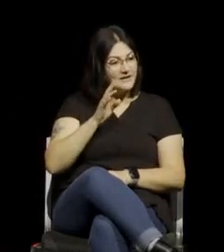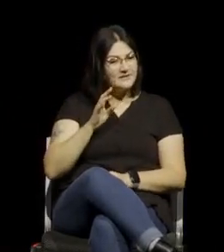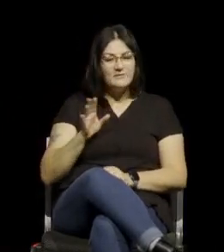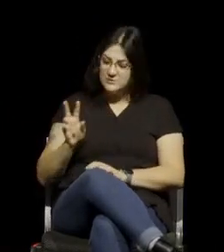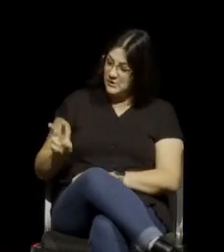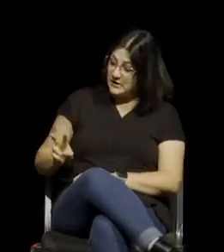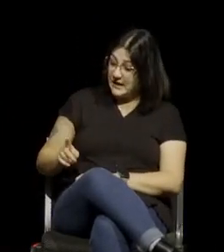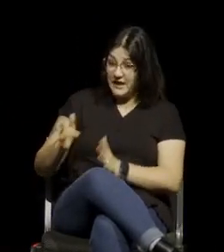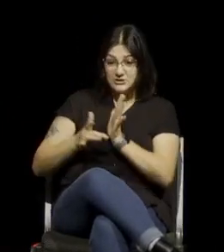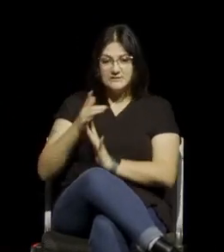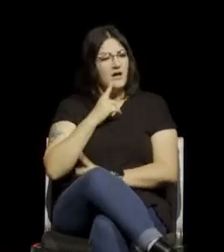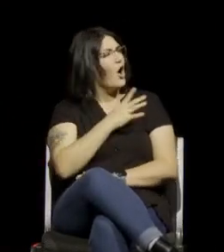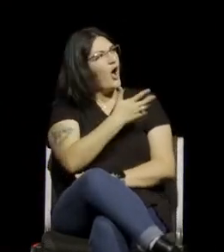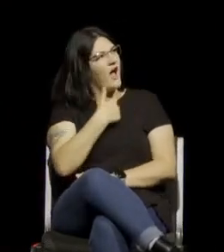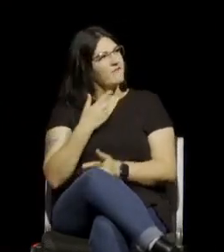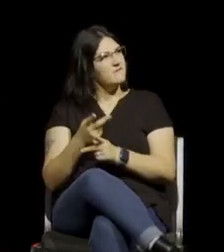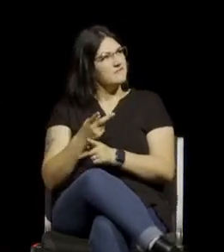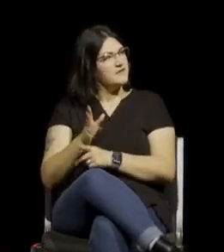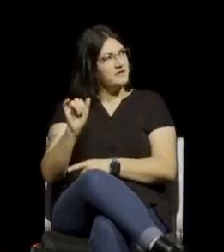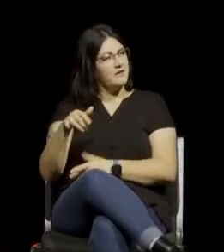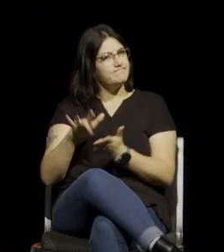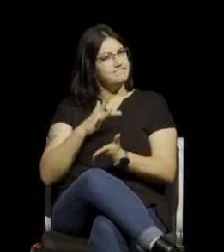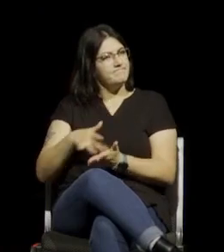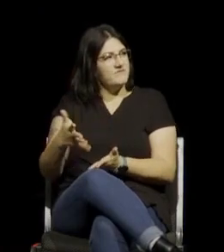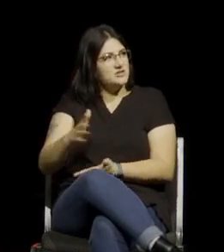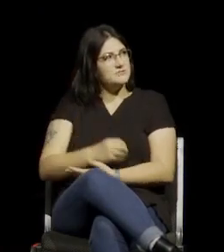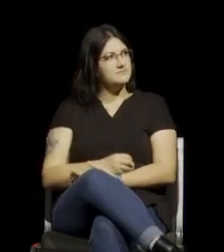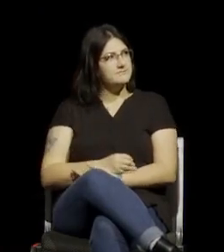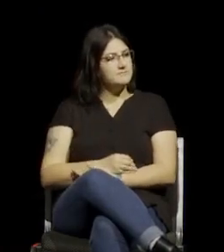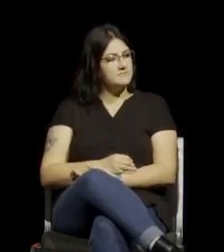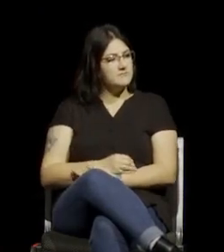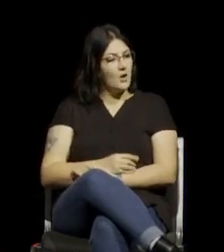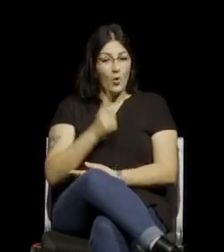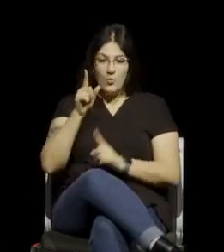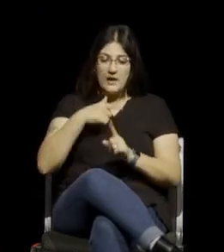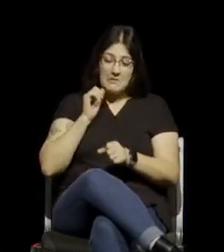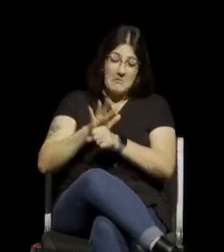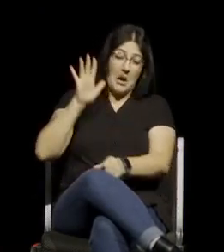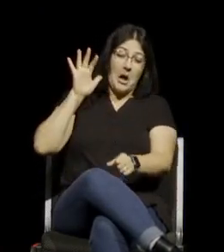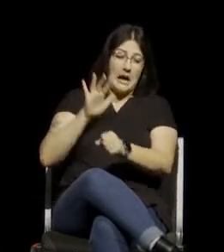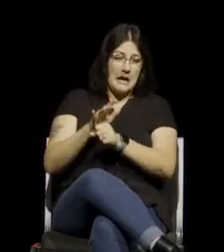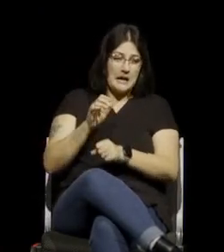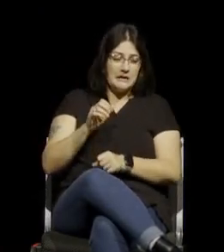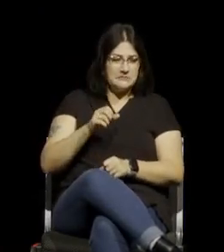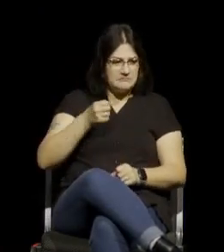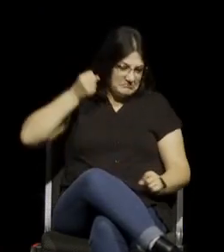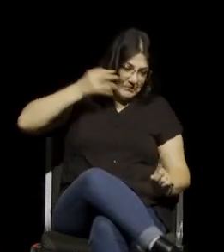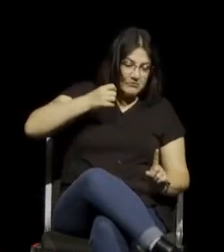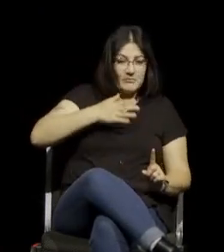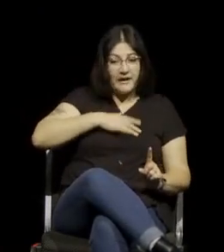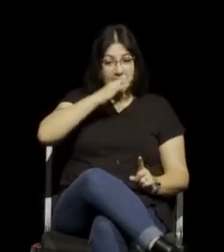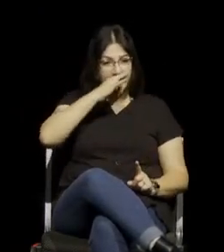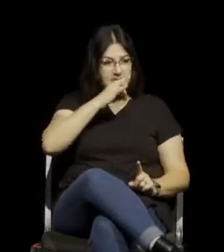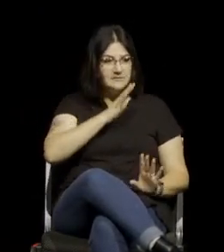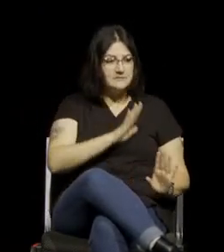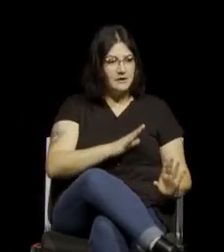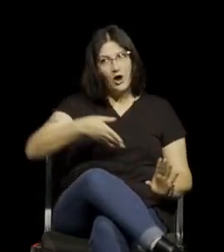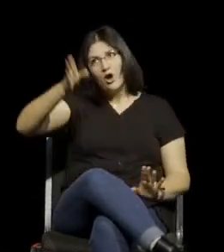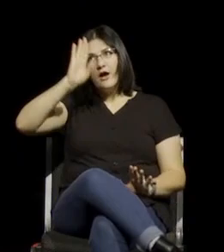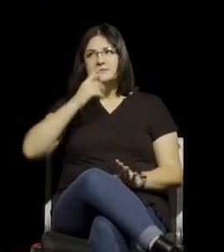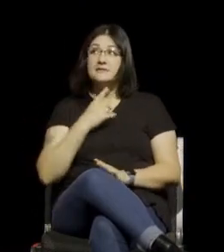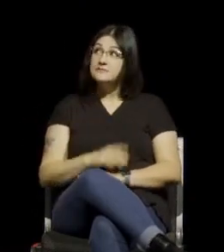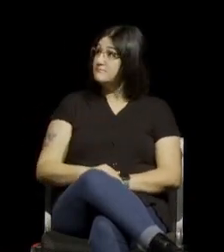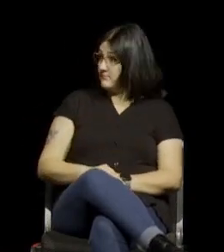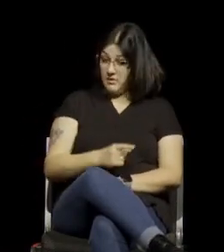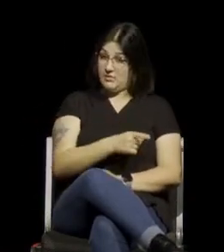Jesus says, "Hey God, I took care of that sin." When I flip out and lose my cool with my children, God says, "Hey,